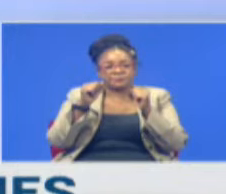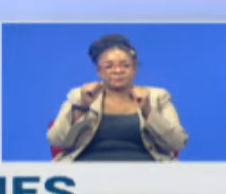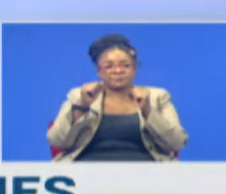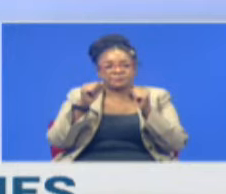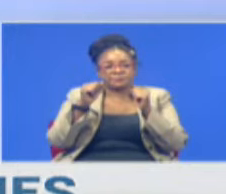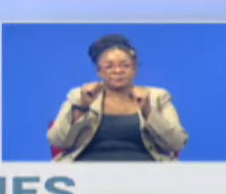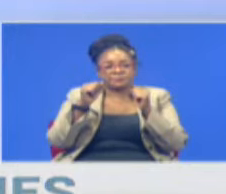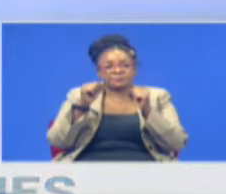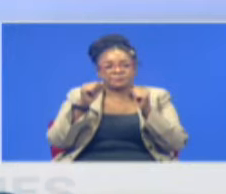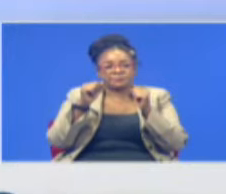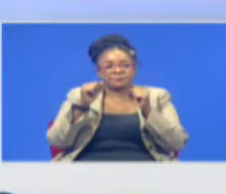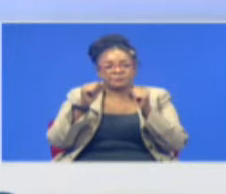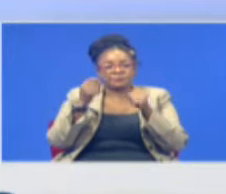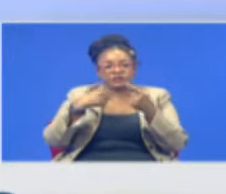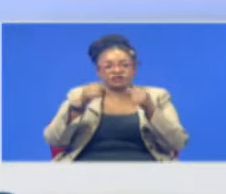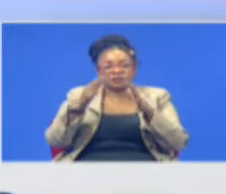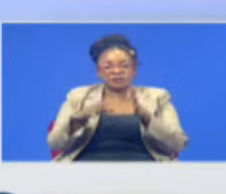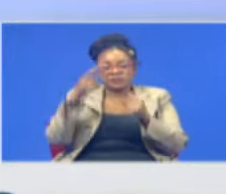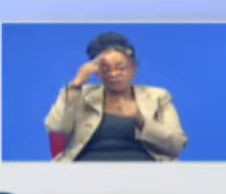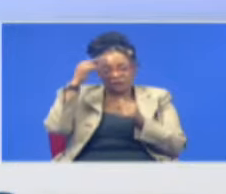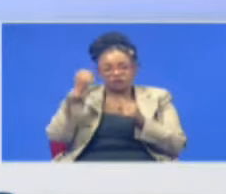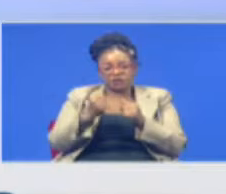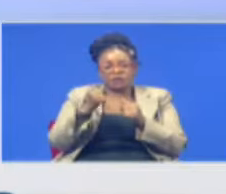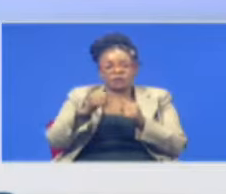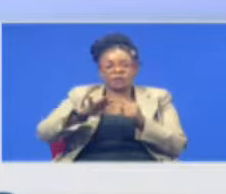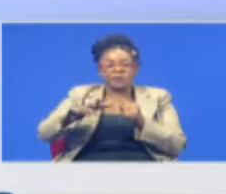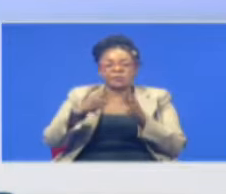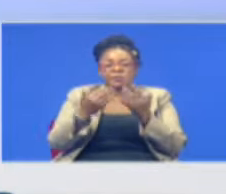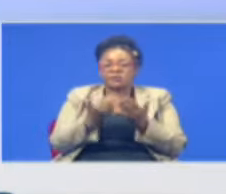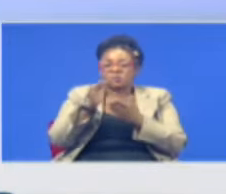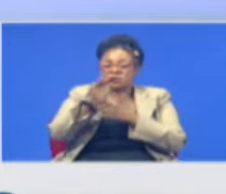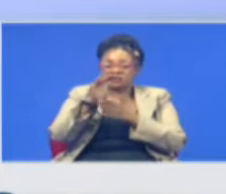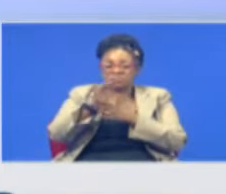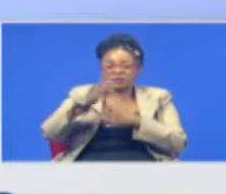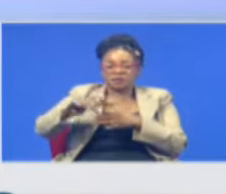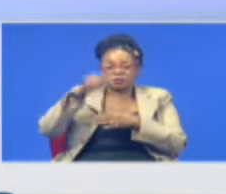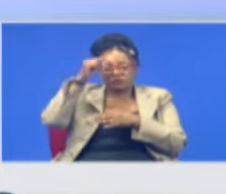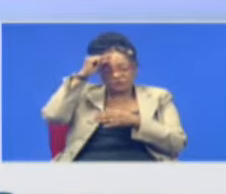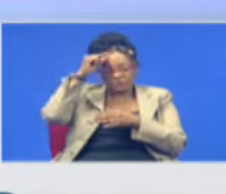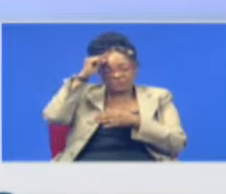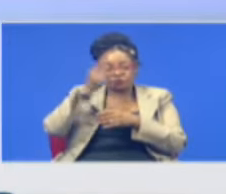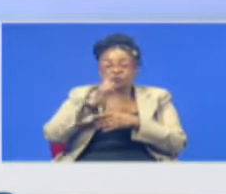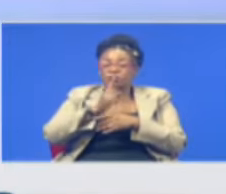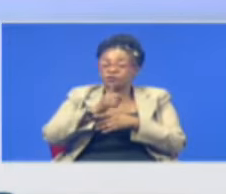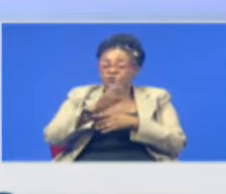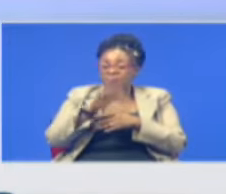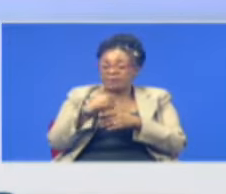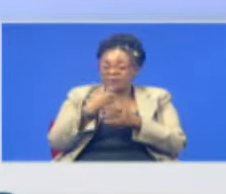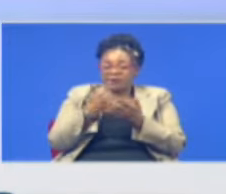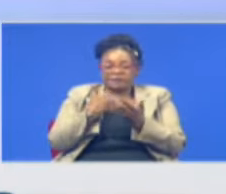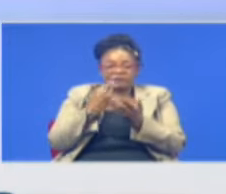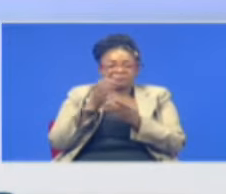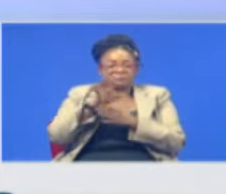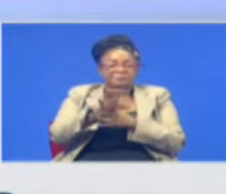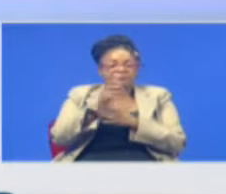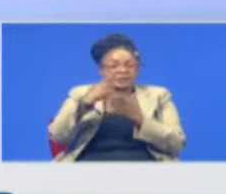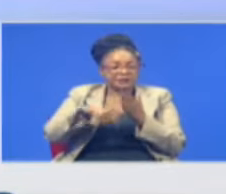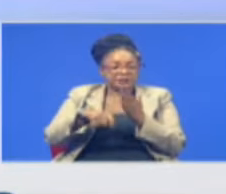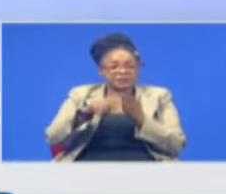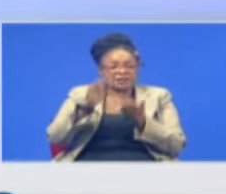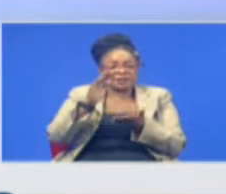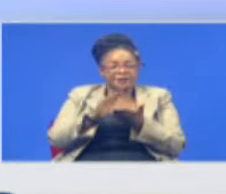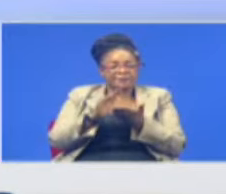tomato traders in Kajiado County are now calling on the county government to cushion them by imposing tax relief measures